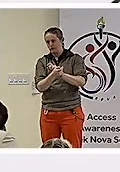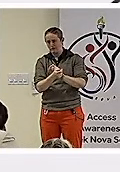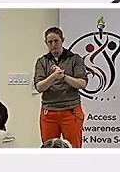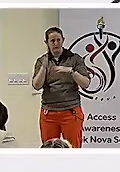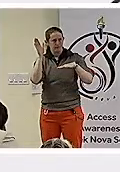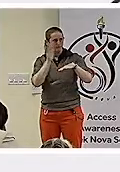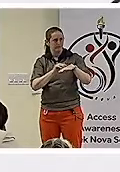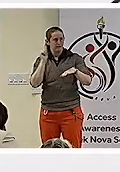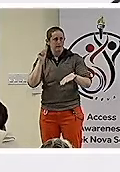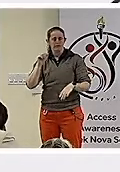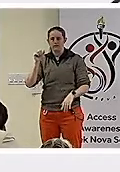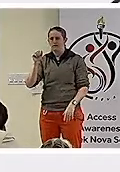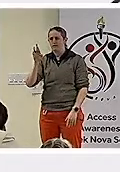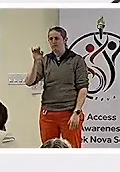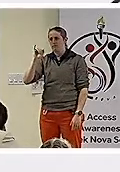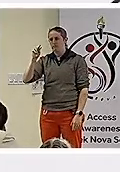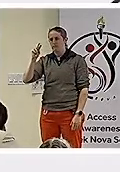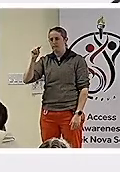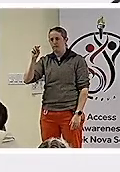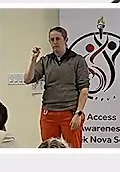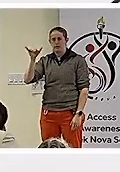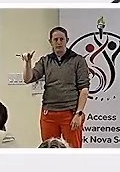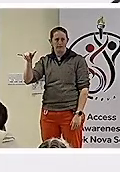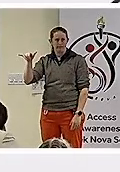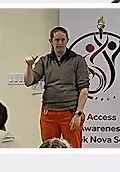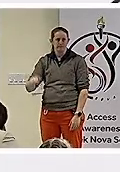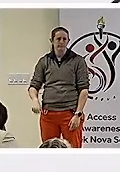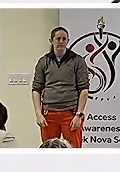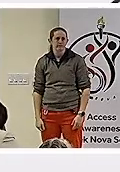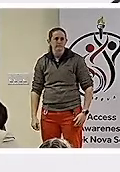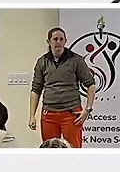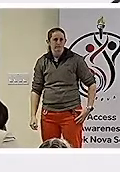Curry to come forward to accept the award.